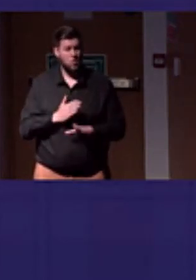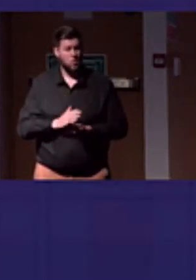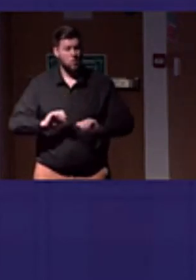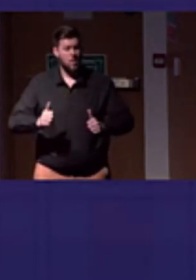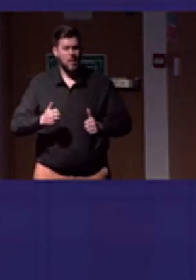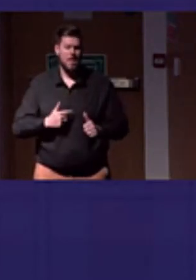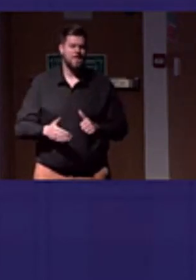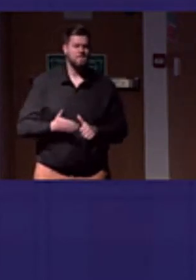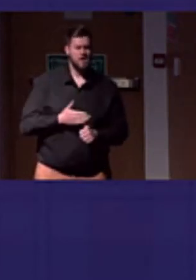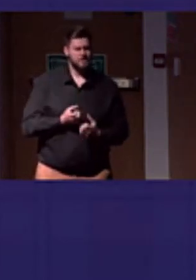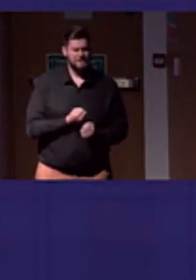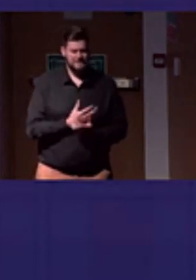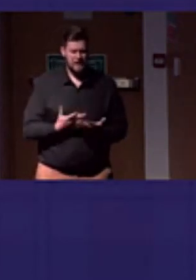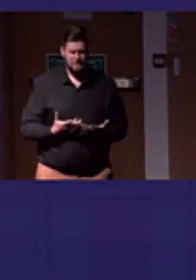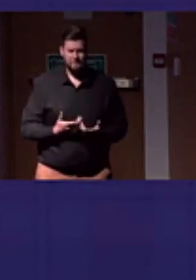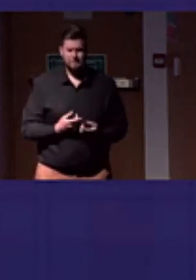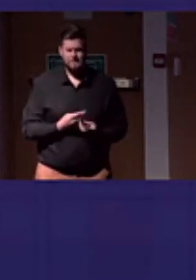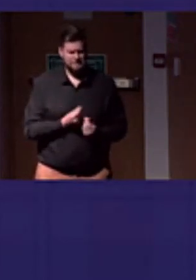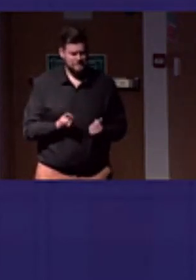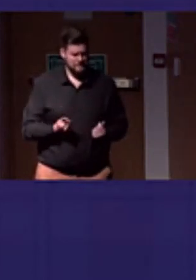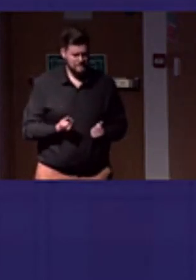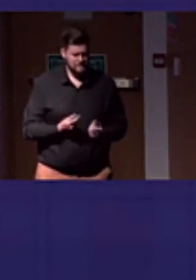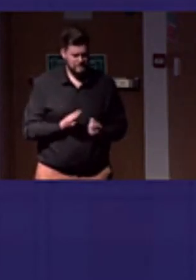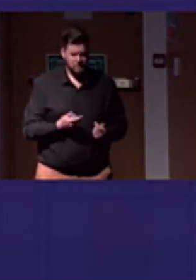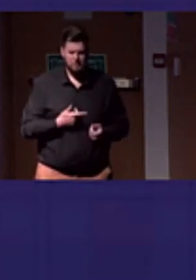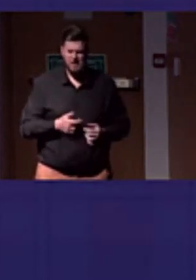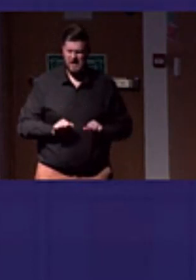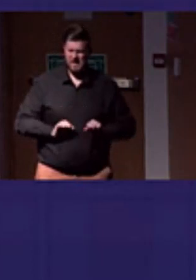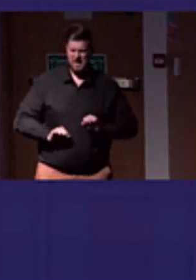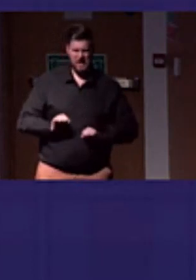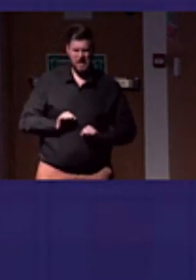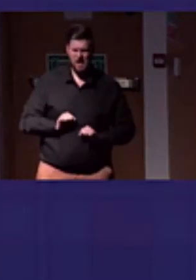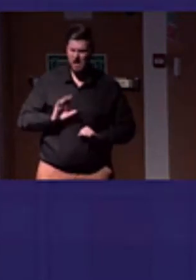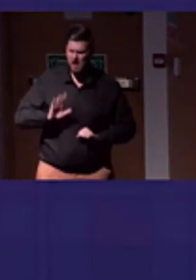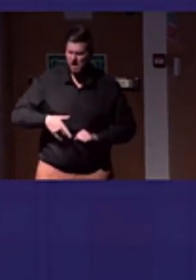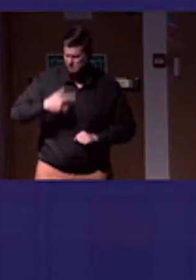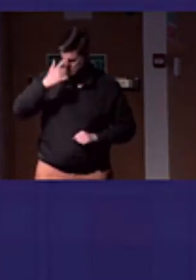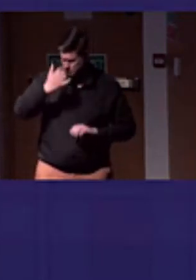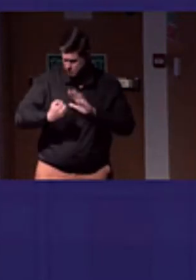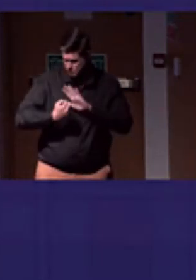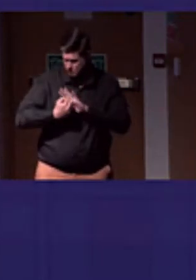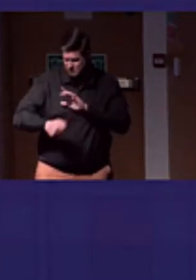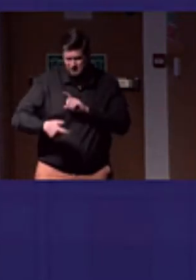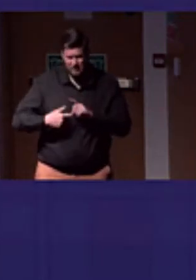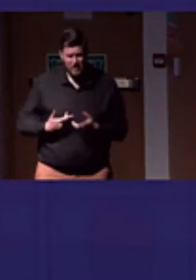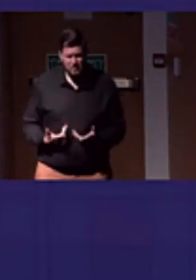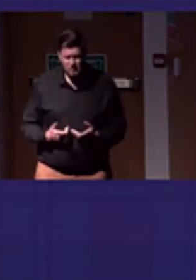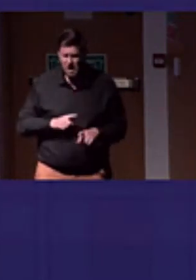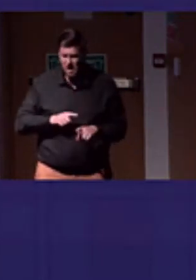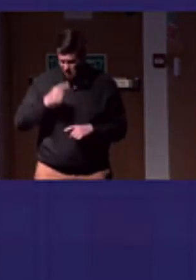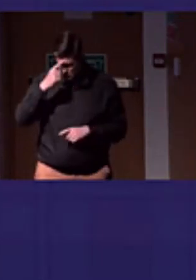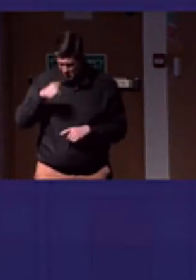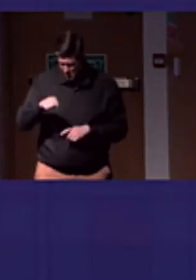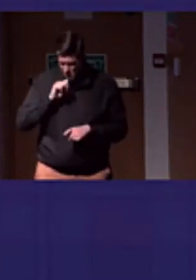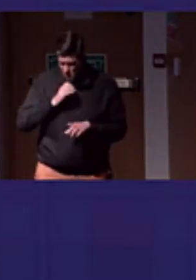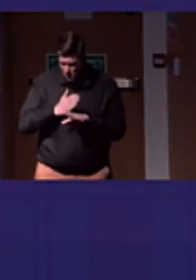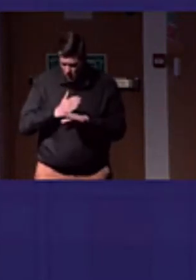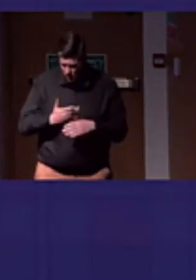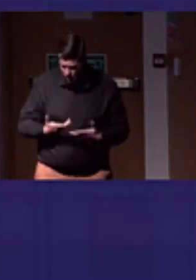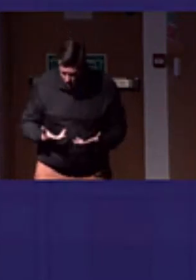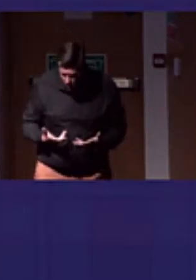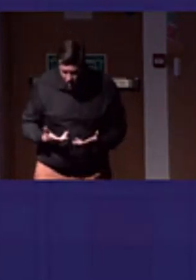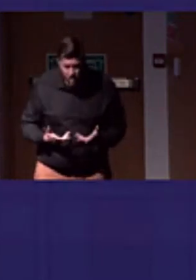like, man, you're stupid. You've never had a job in your life. You think this is going to work here? I'm